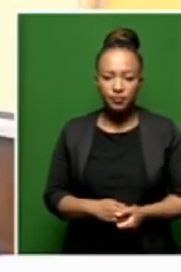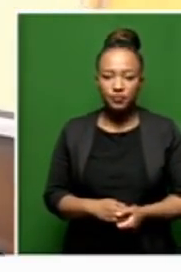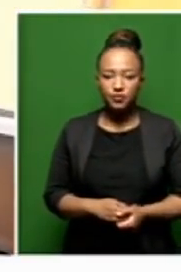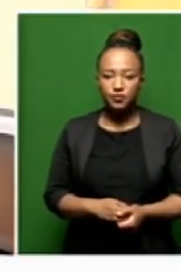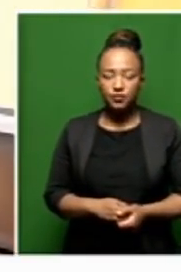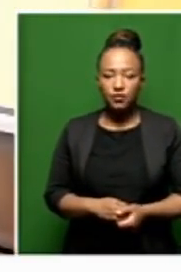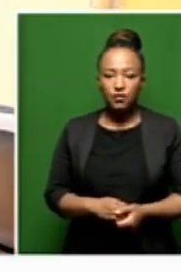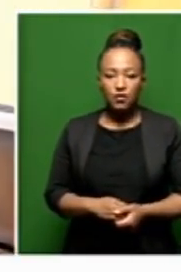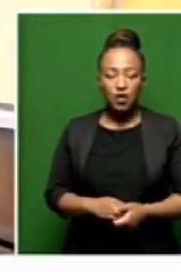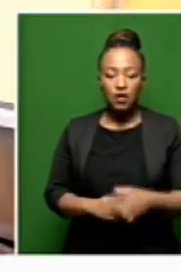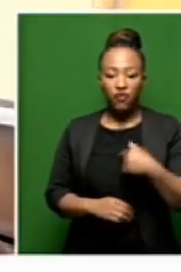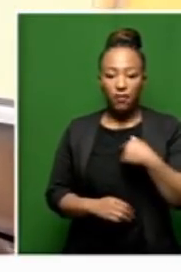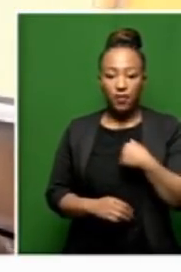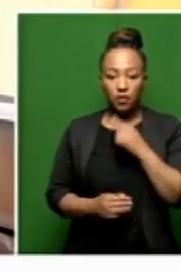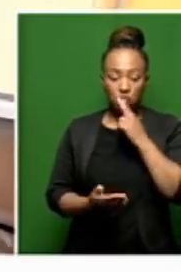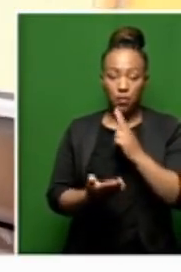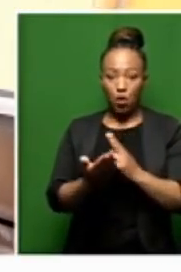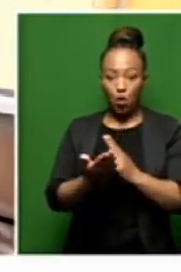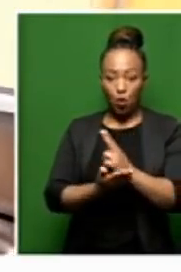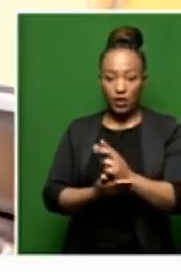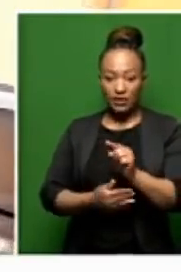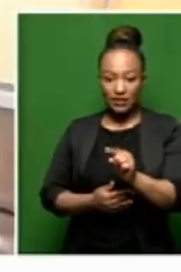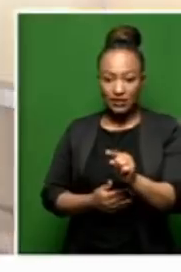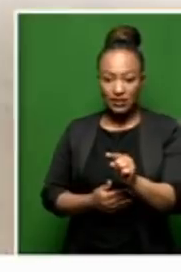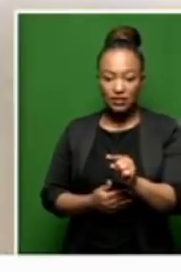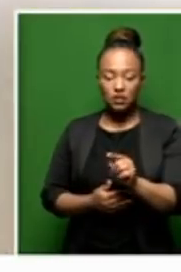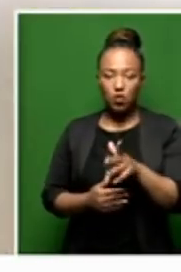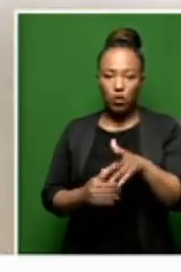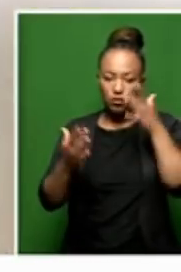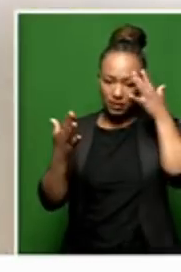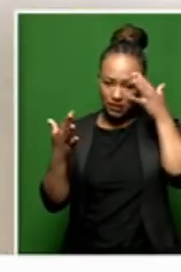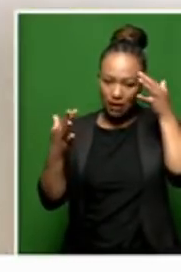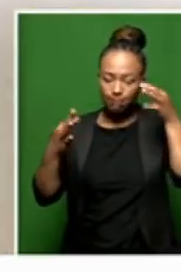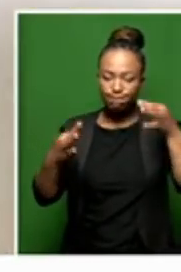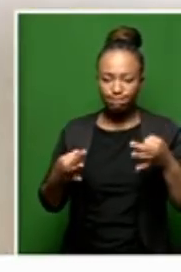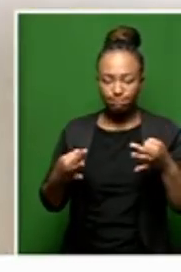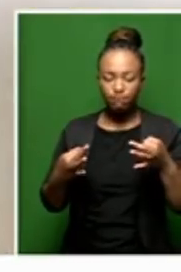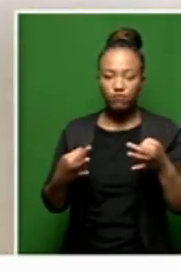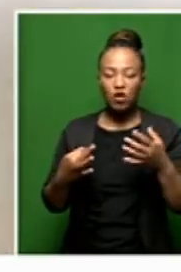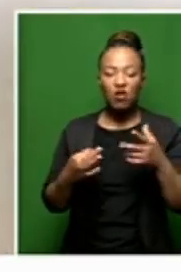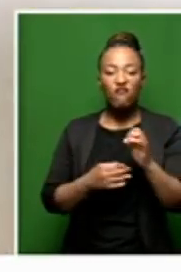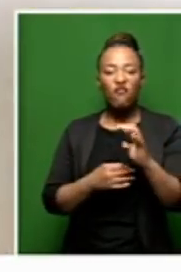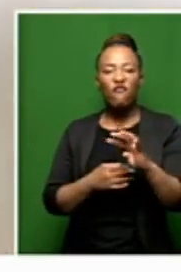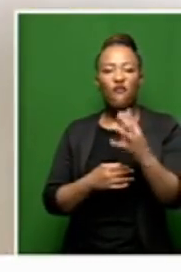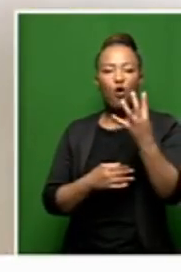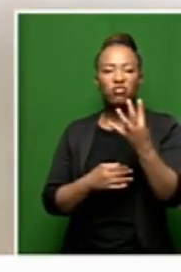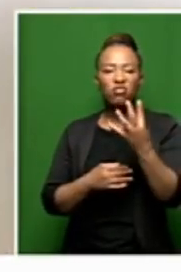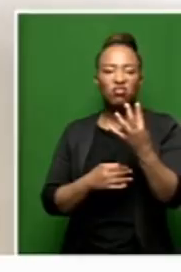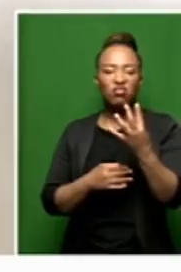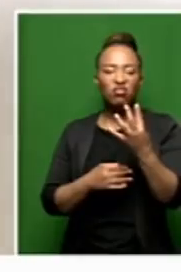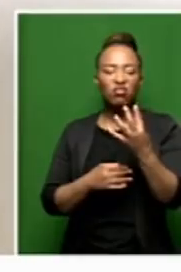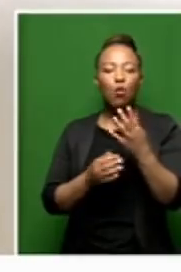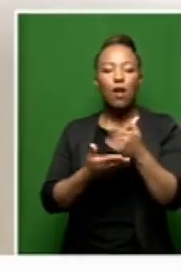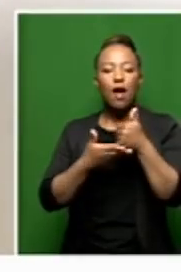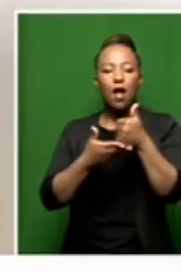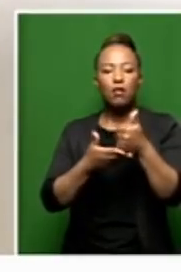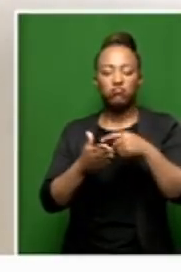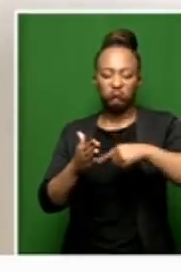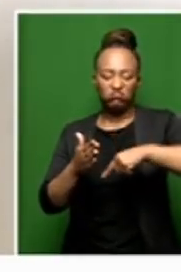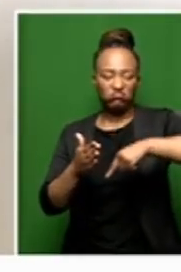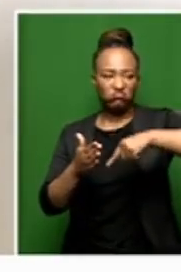to be very honest, this is going to decide the trajectory not only for the fourth wave, but even for the fifth, sixth, and